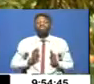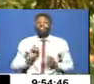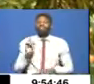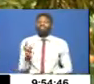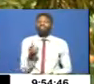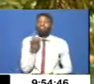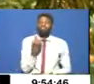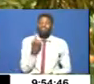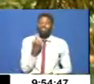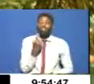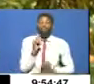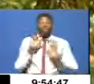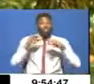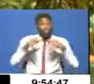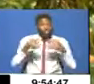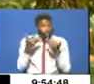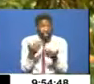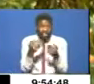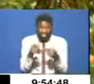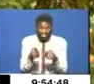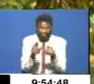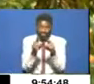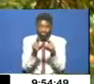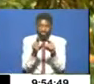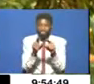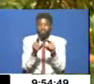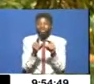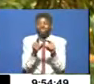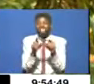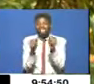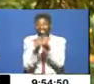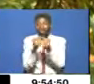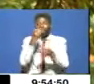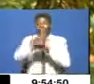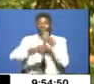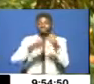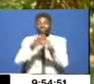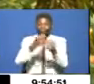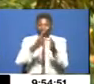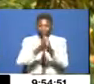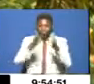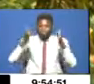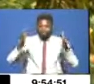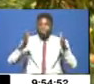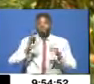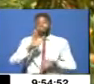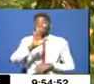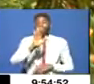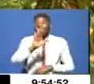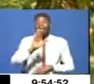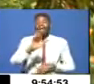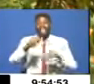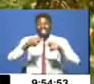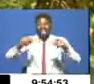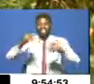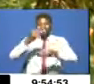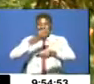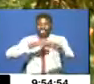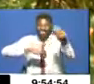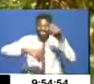Or else you have 10 years to sell your farm to government. That affected